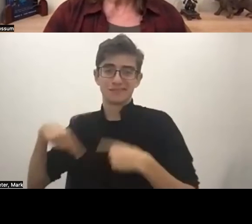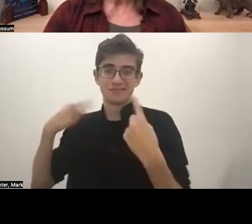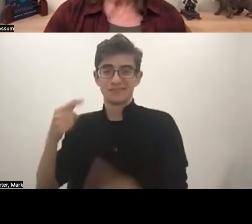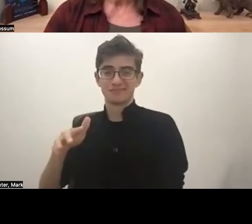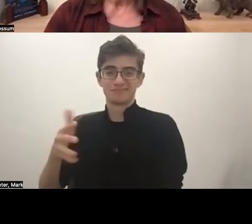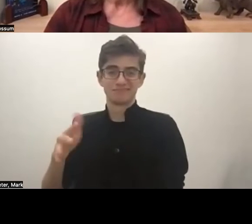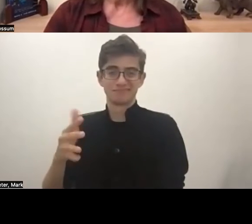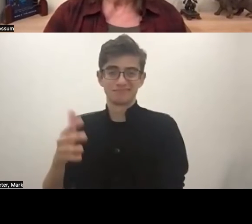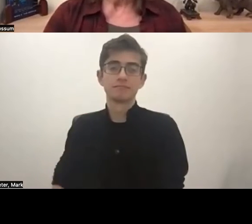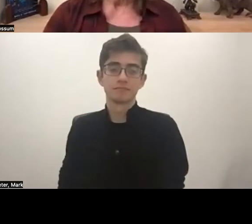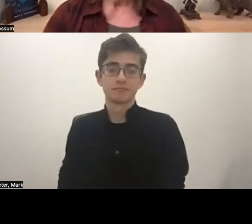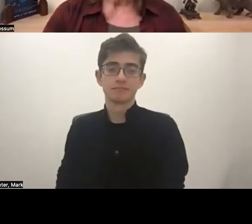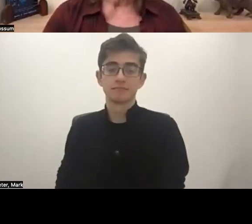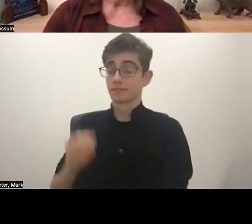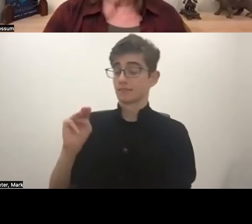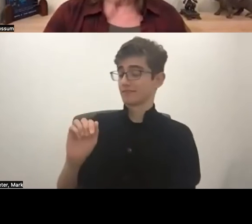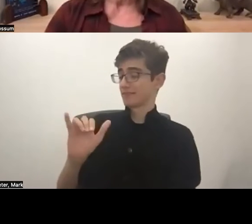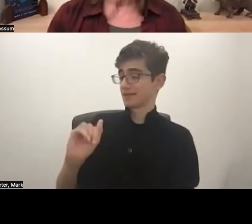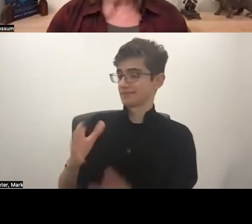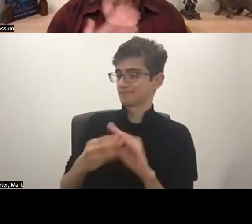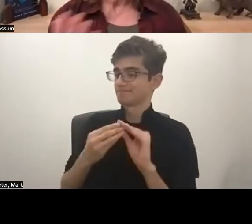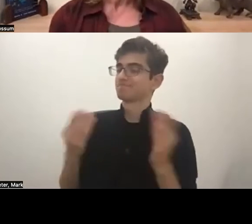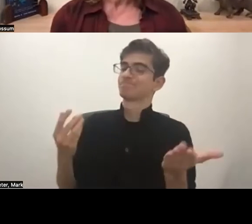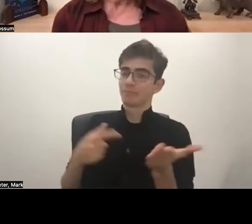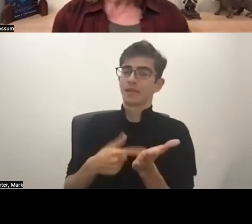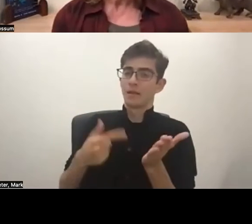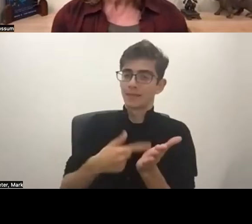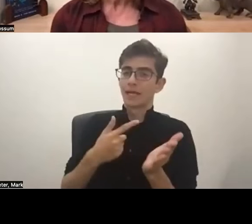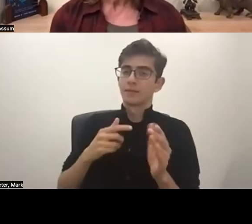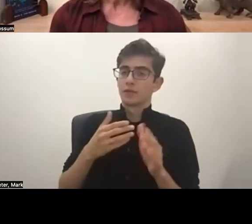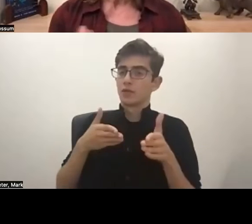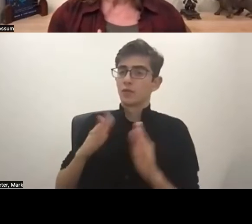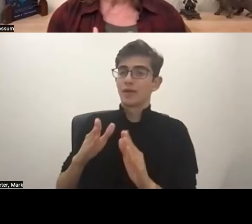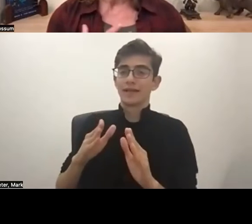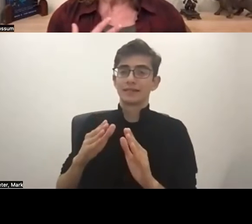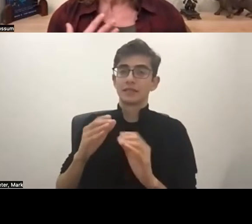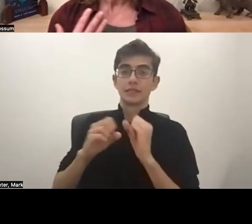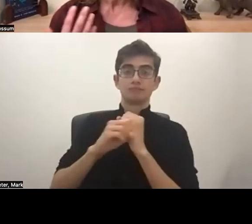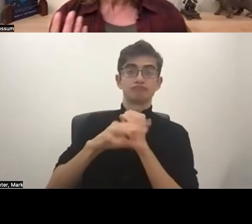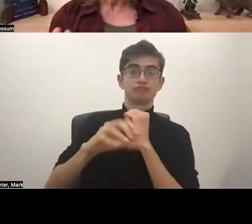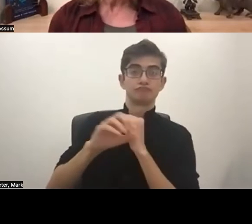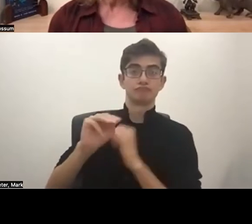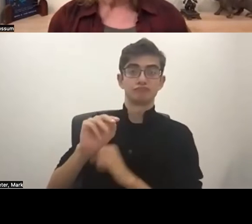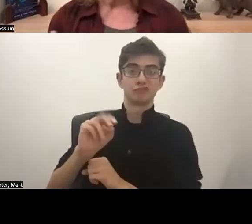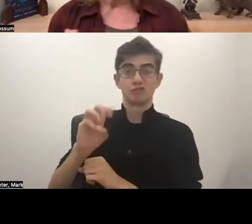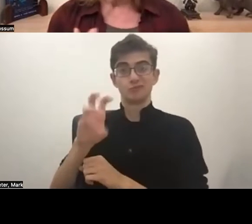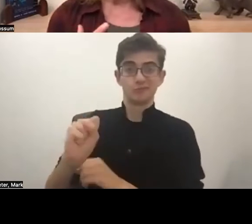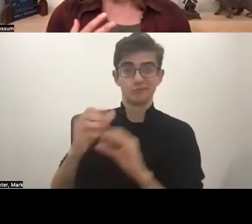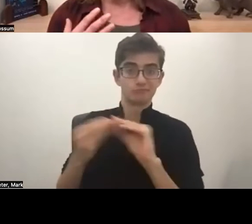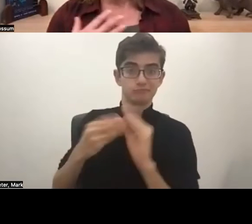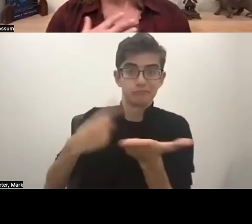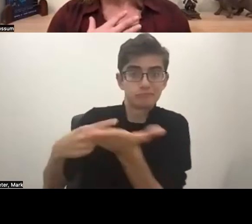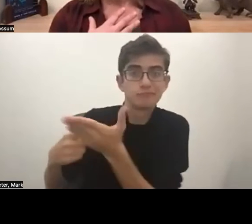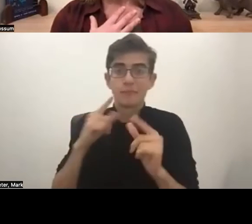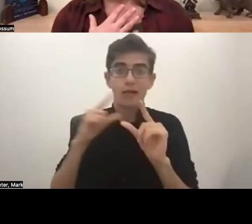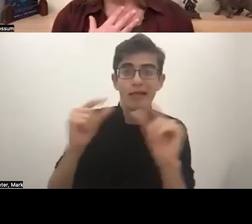think sometimes the way cases are reported in the press or the way cases are spoken about